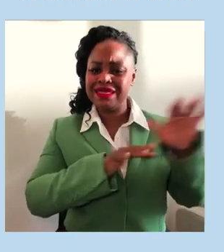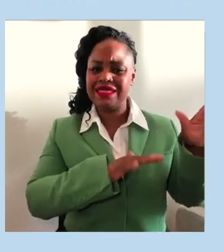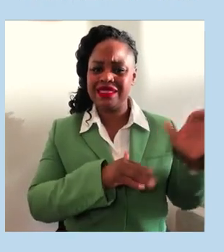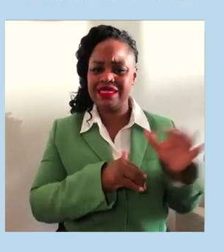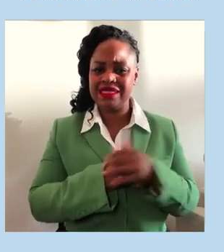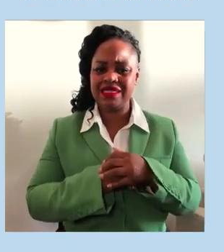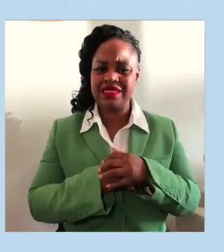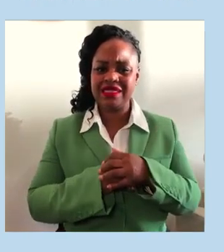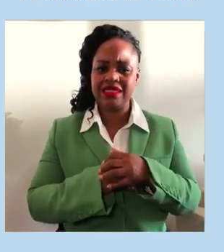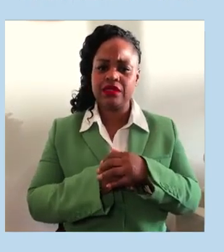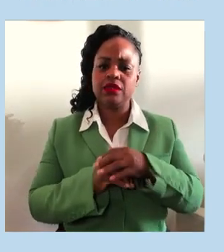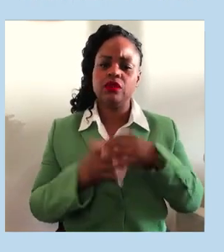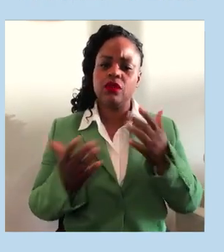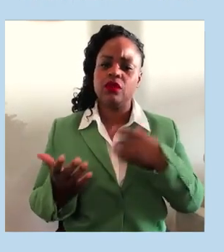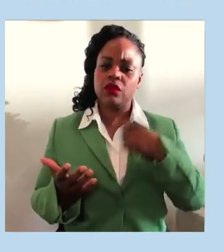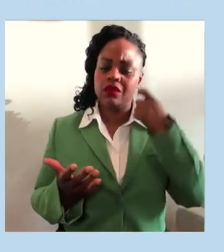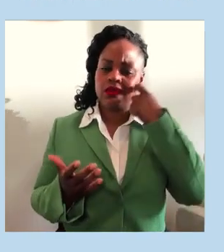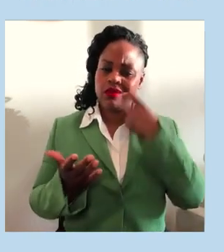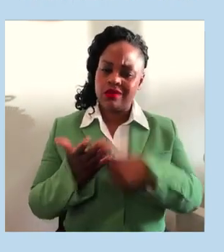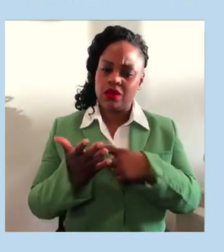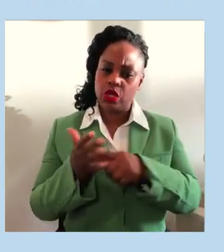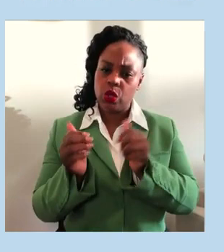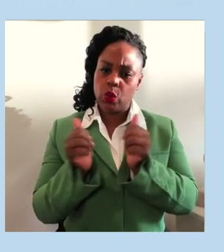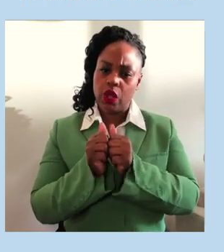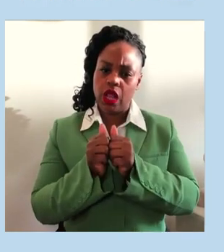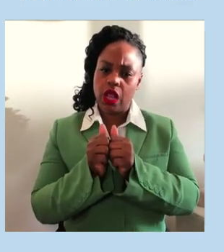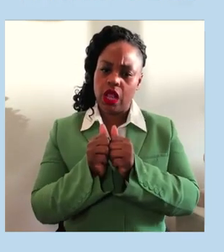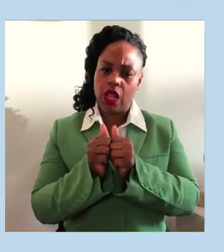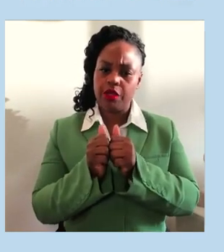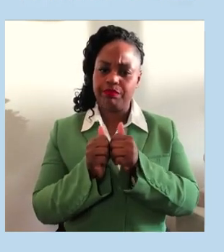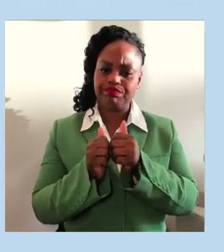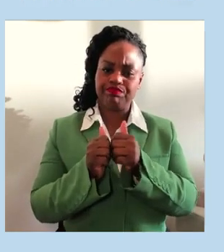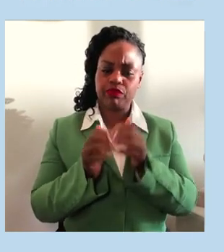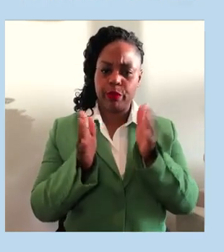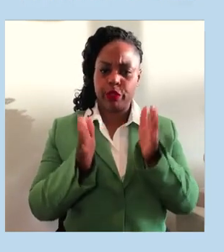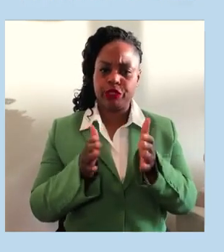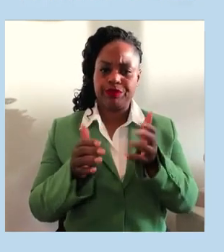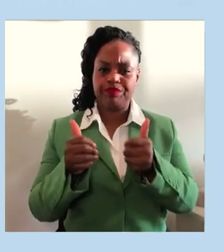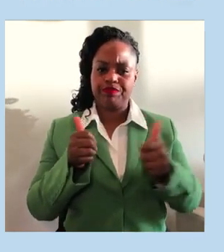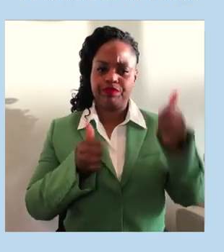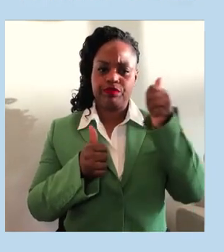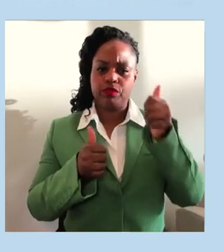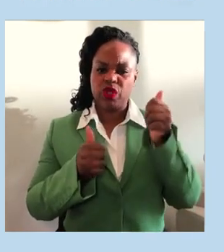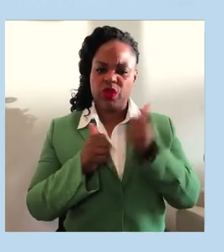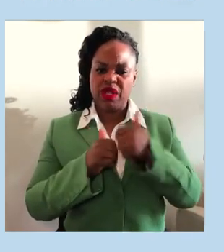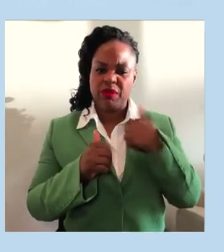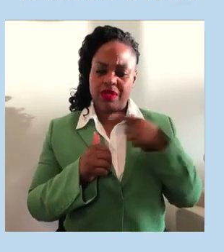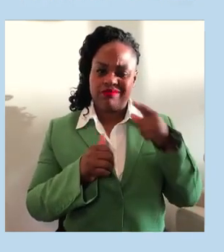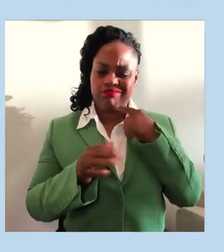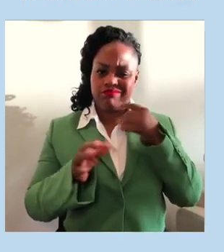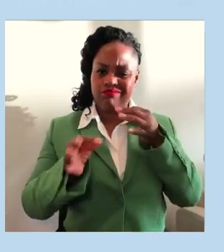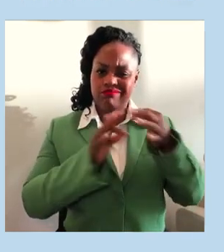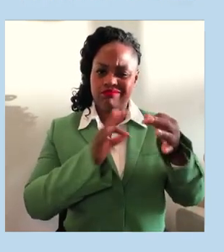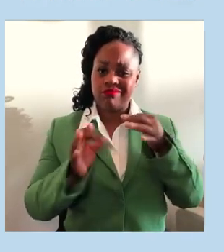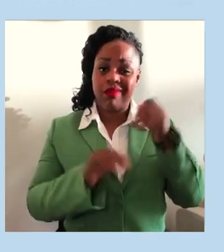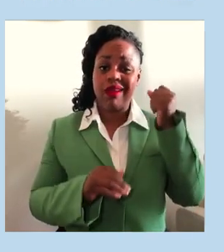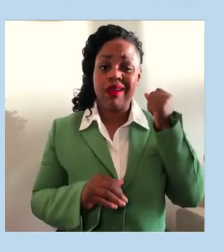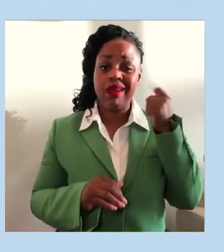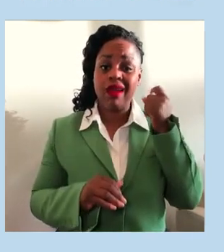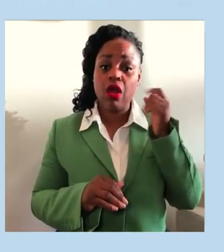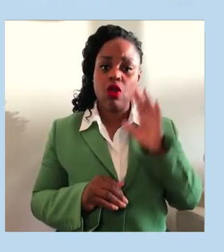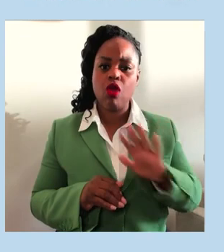describing 100 people crossing the border every minute in Poland. And that number is likely